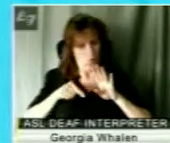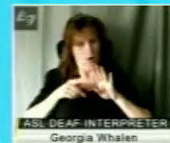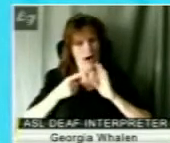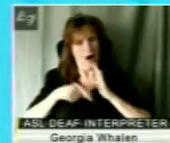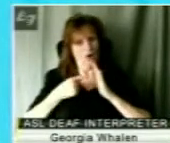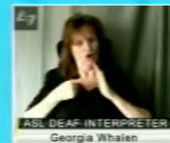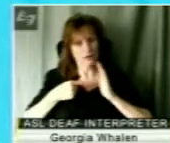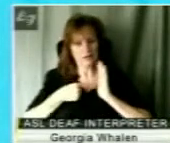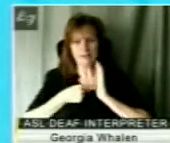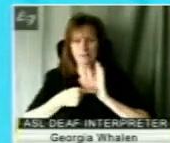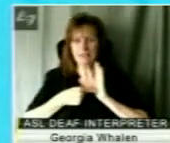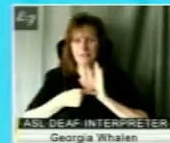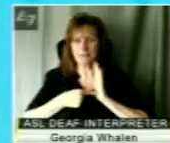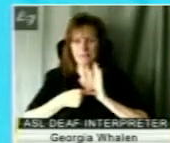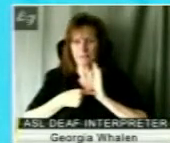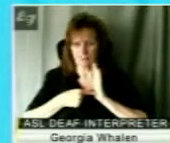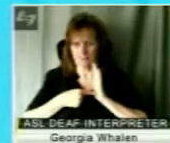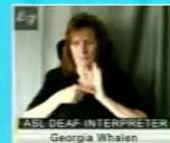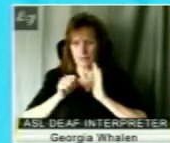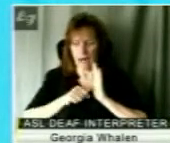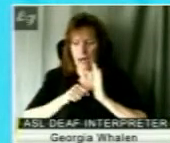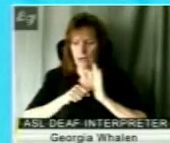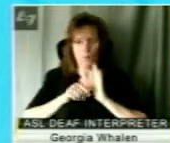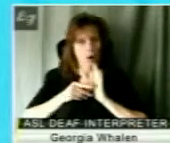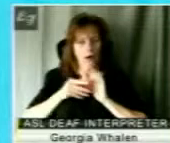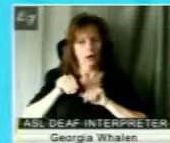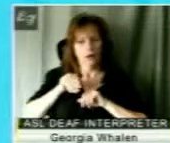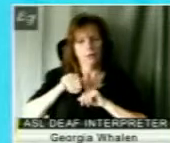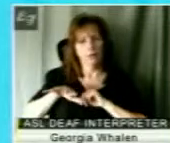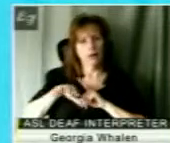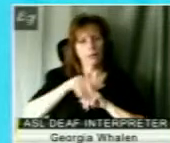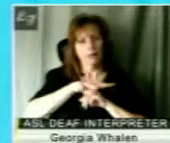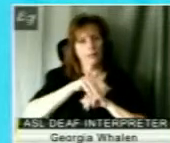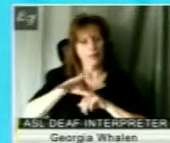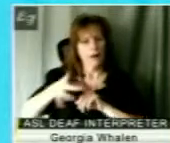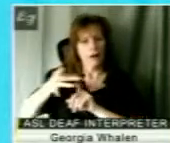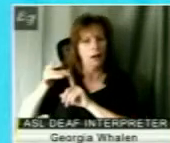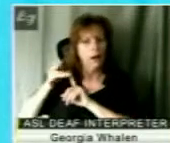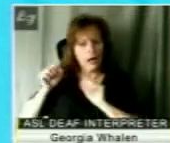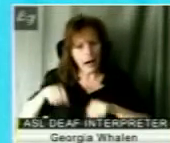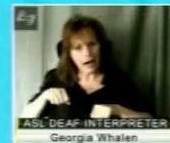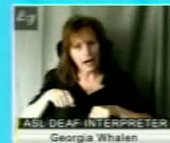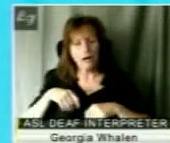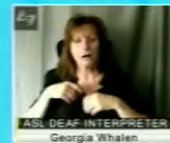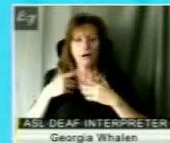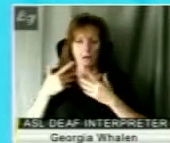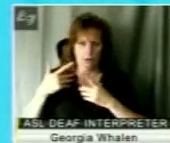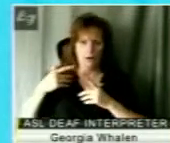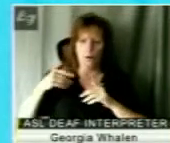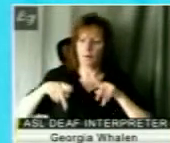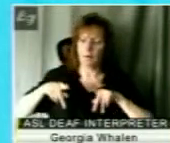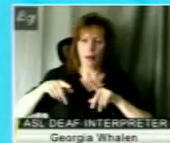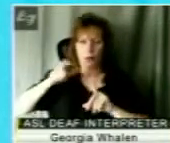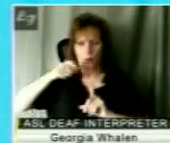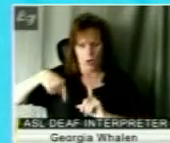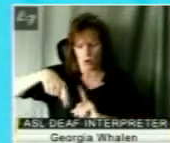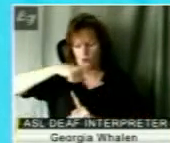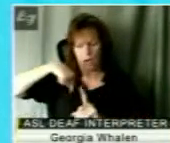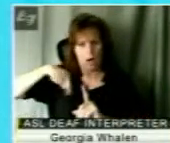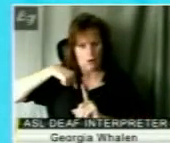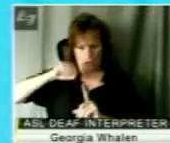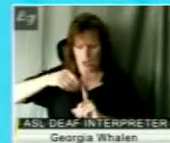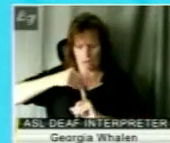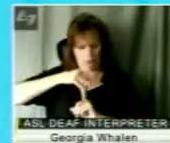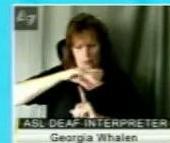anybody else who's been infected and hasn't yet shown symptoms. So that's why the contact tracing part of that is also so important, and we're following up with